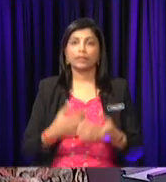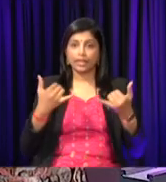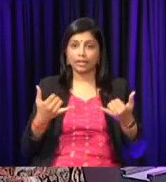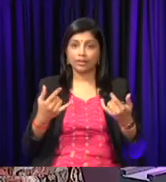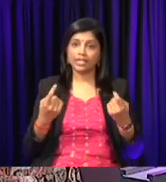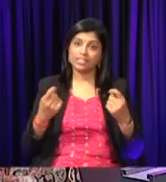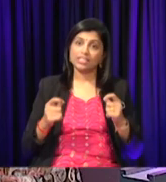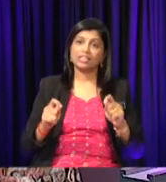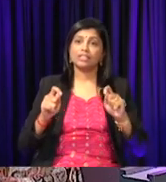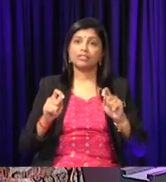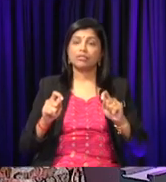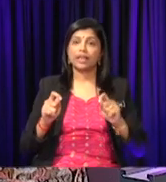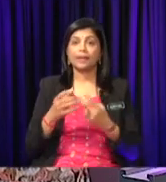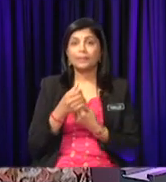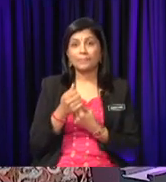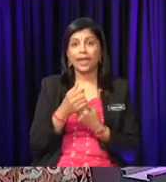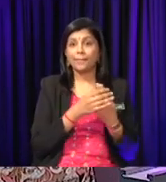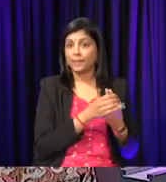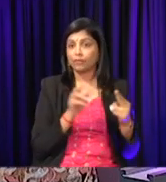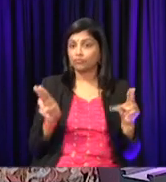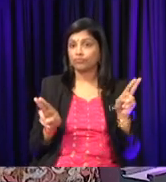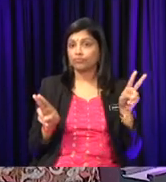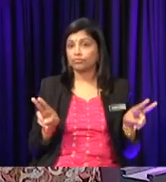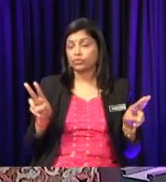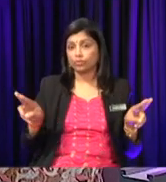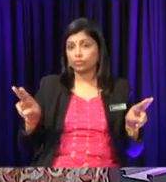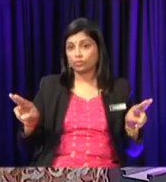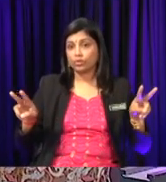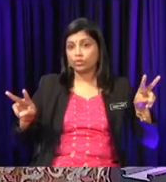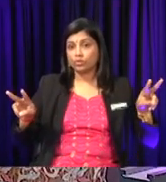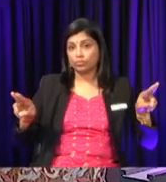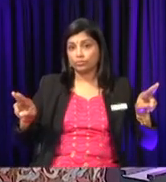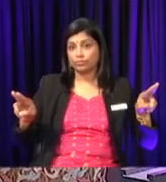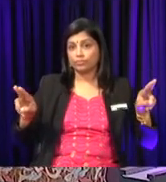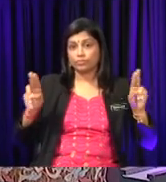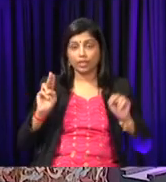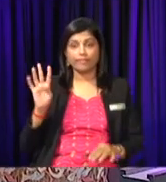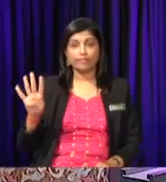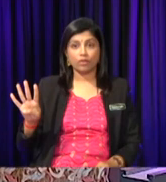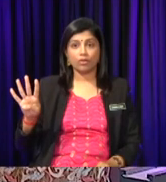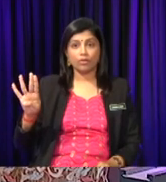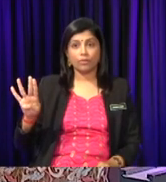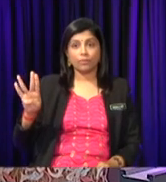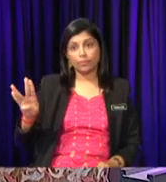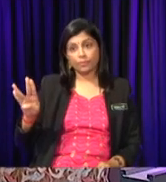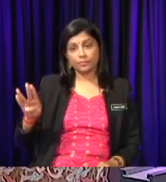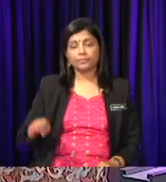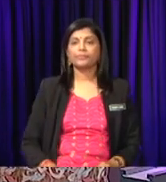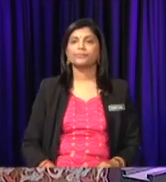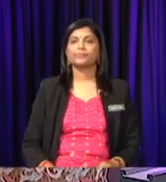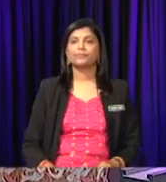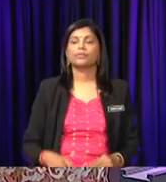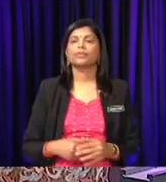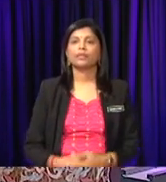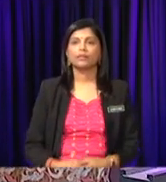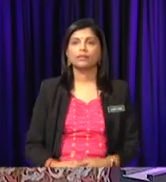have a simulation of the actual exam, okay? Right, so Shenlin, you'll be candidate A. I'm pairing